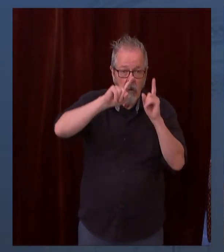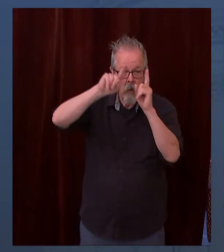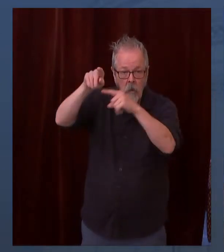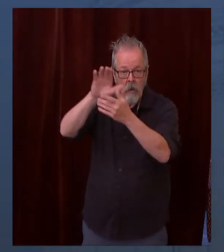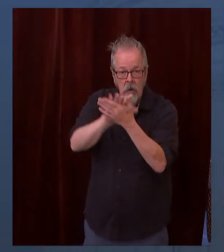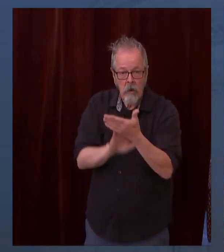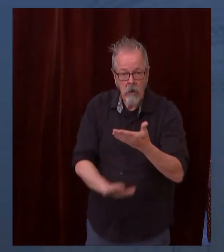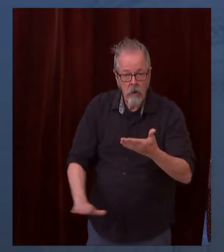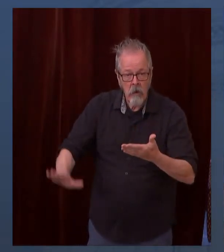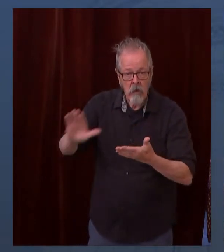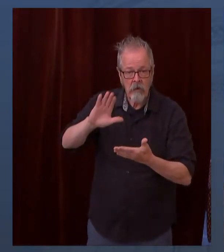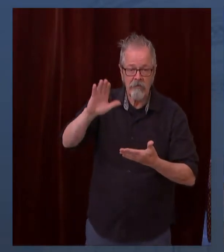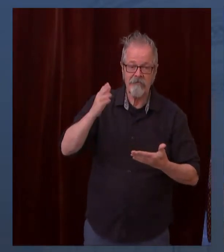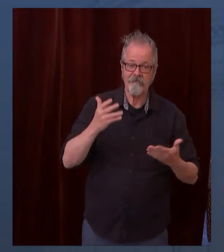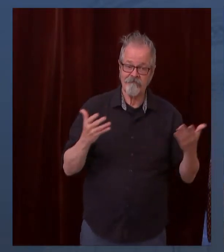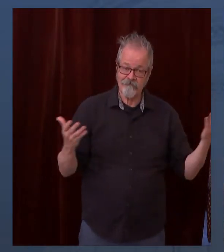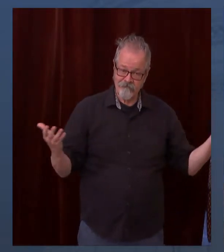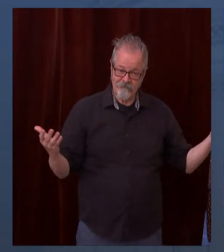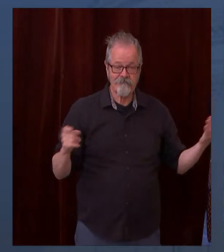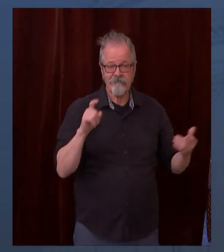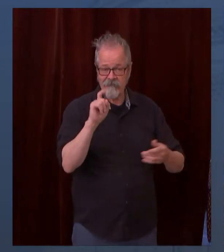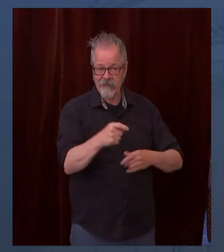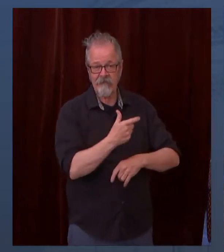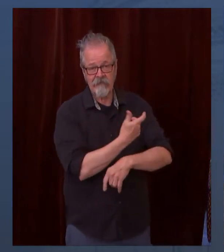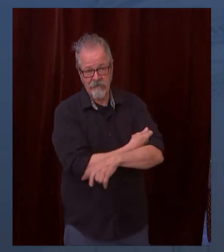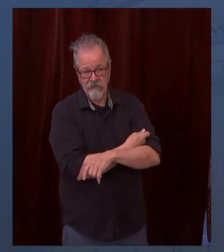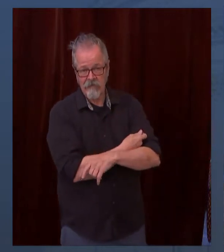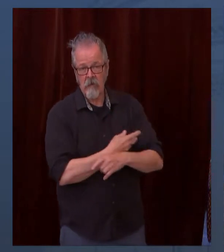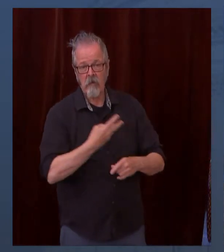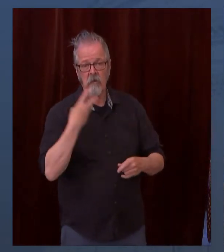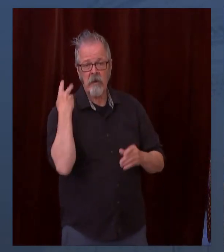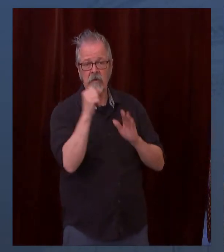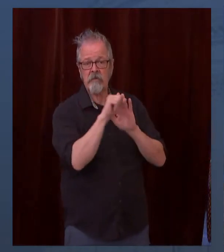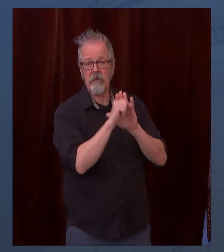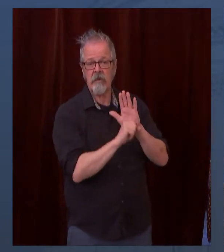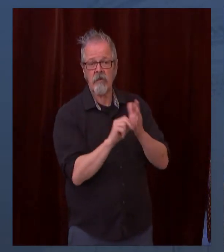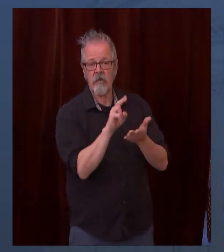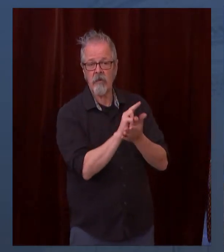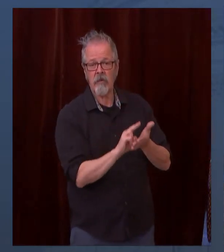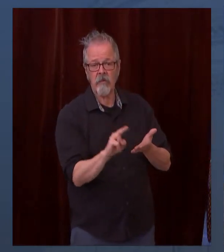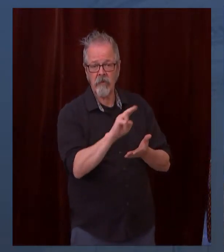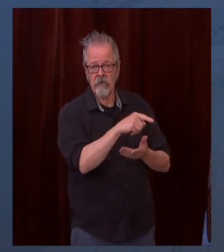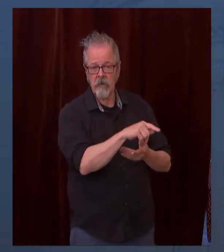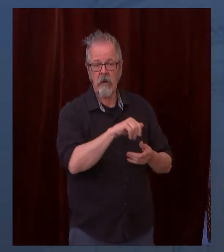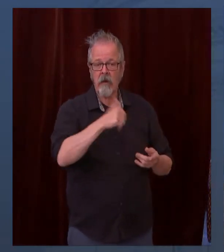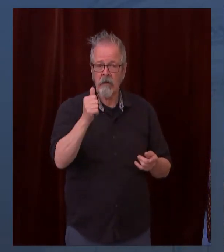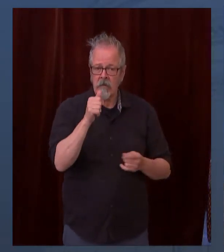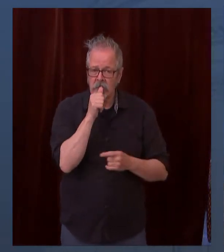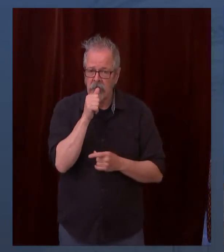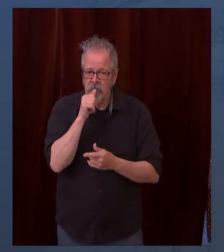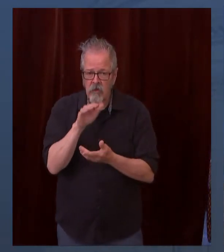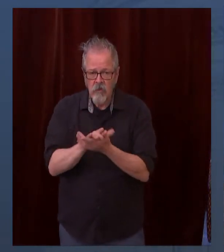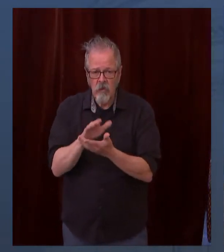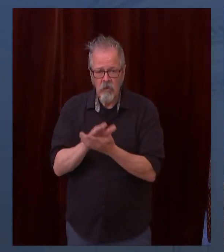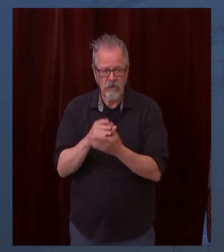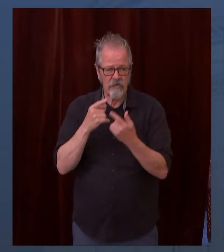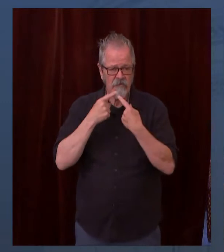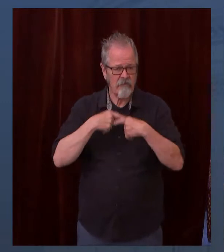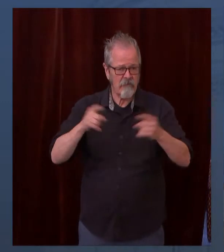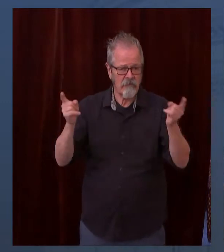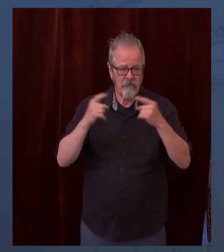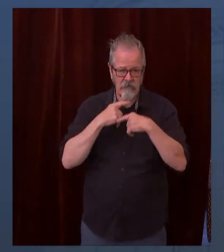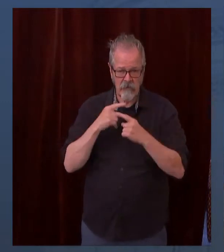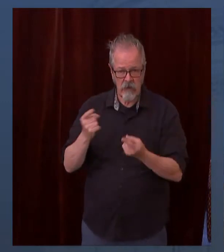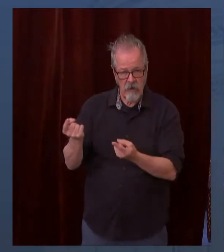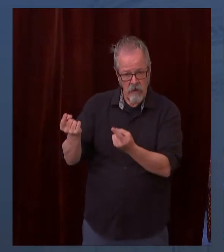Washington State has made a decision and several other of their private colleges. We anticipate more colleges will make announcements in that